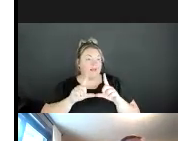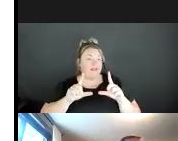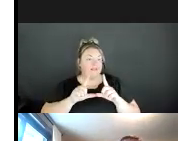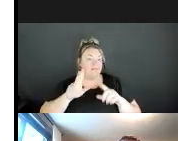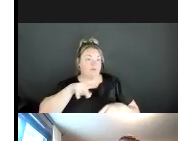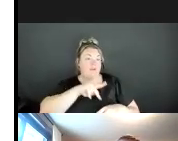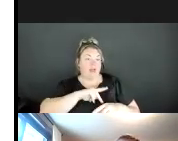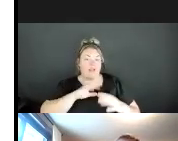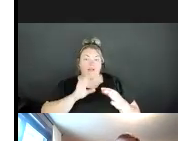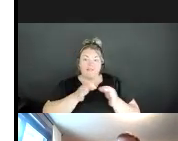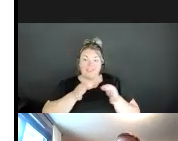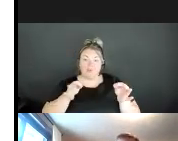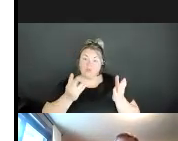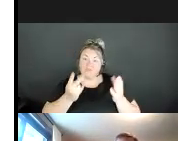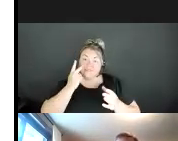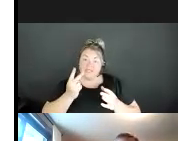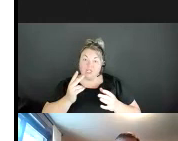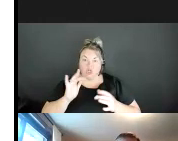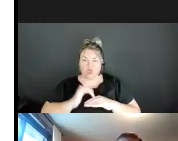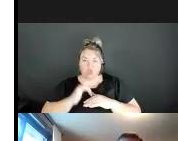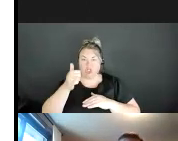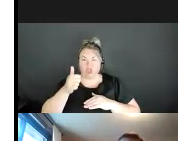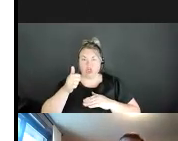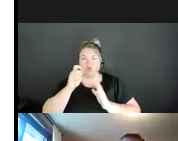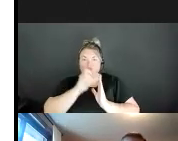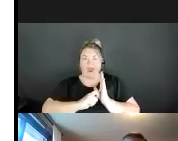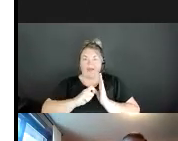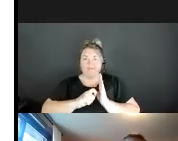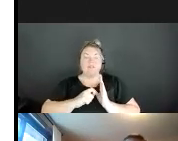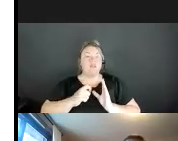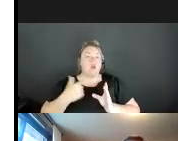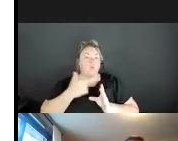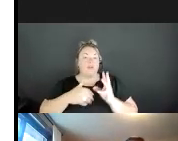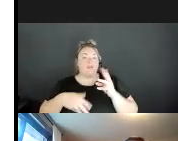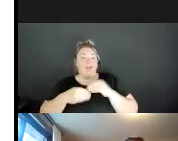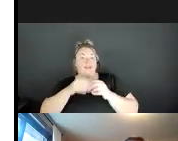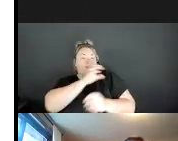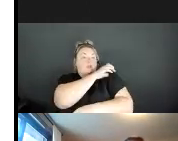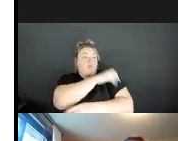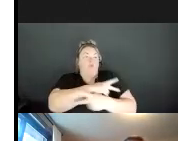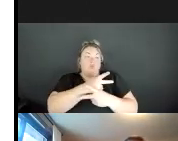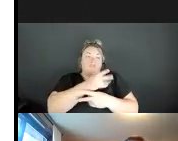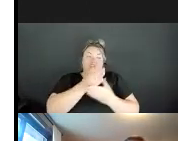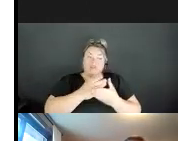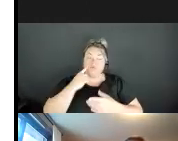language that you may have seen in earlier drafts. And we've added the clinical supervision section in